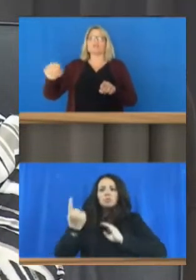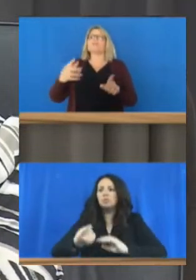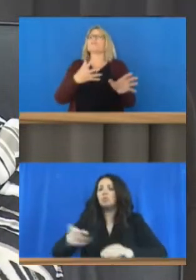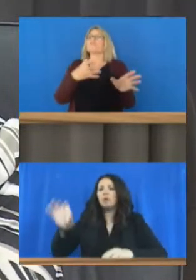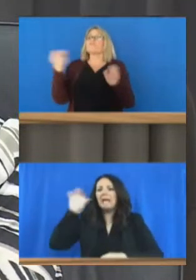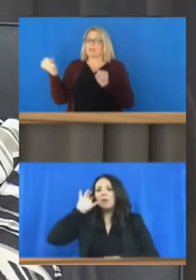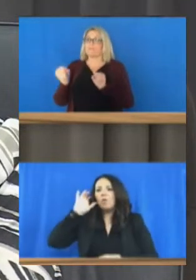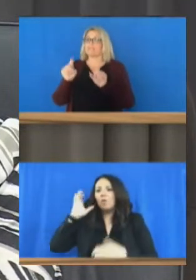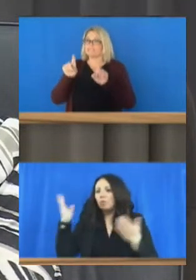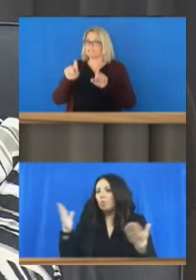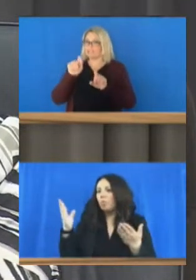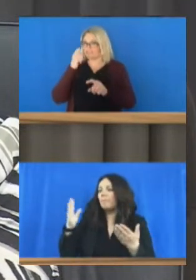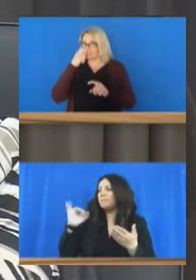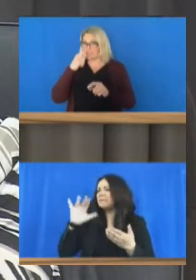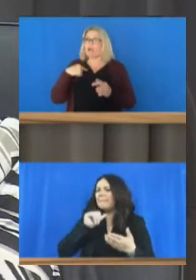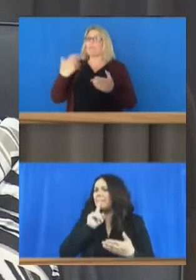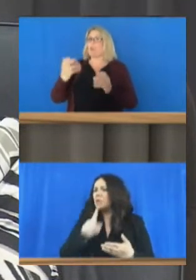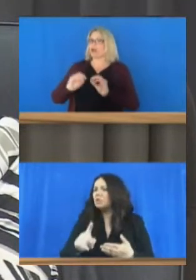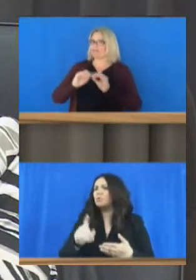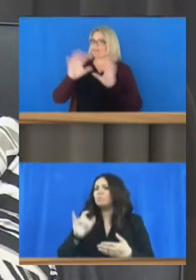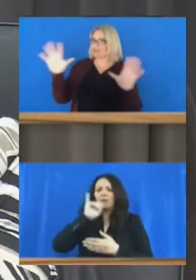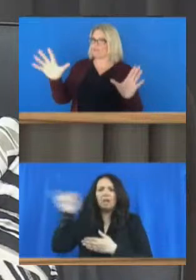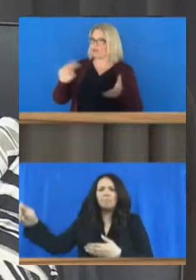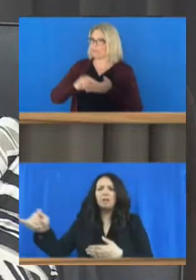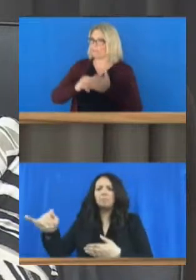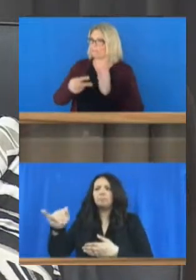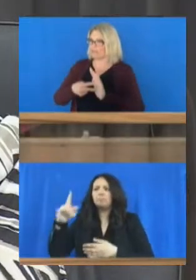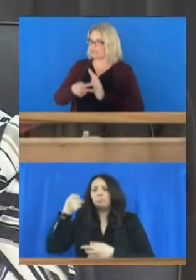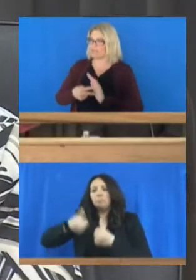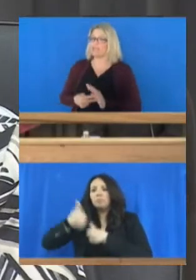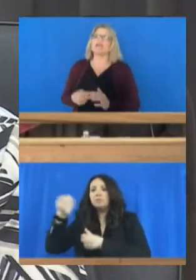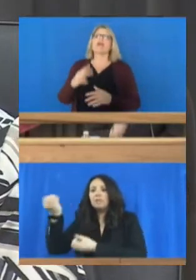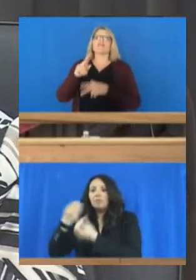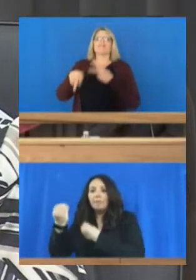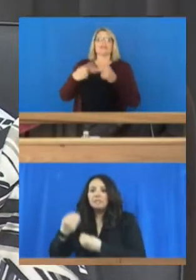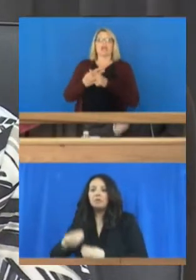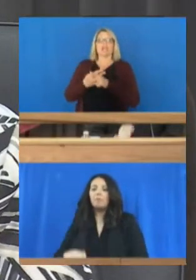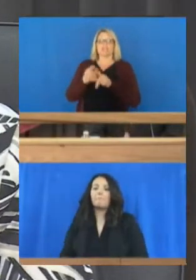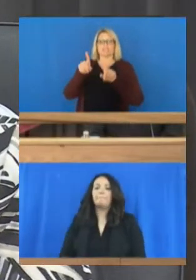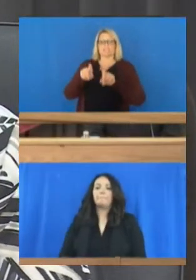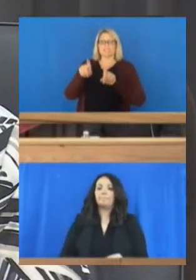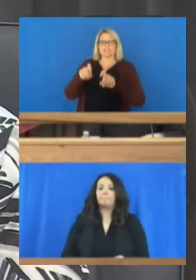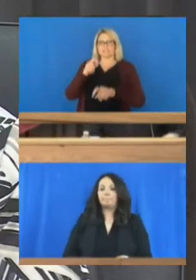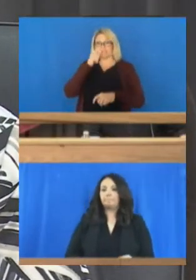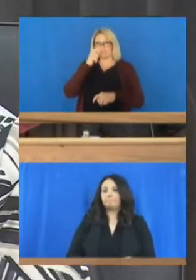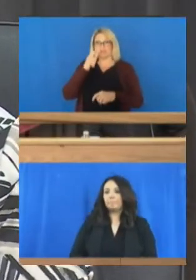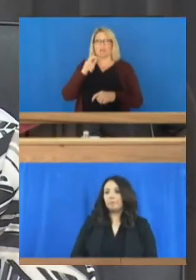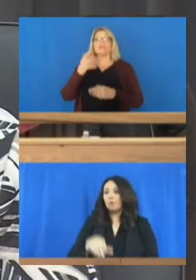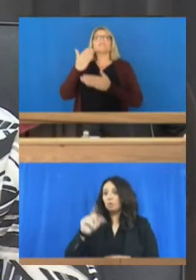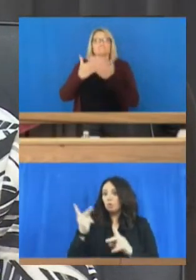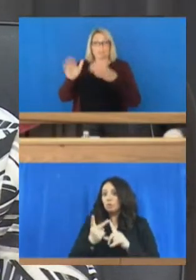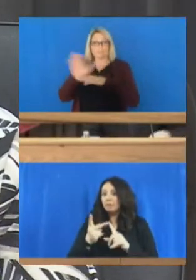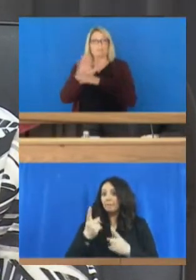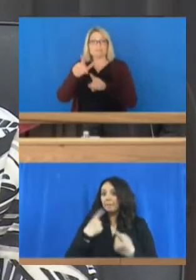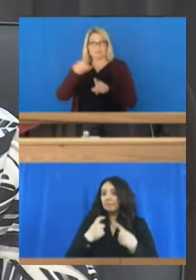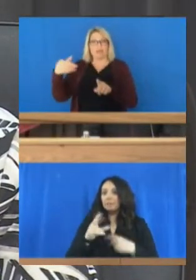and you can have a rapid diagnostic test, but that would be a PCR test. The screening tests are not diagnostic. And they